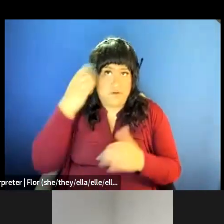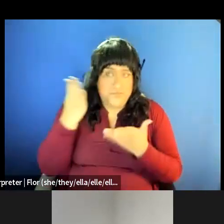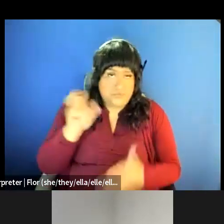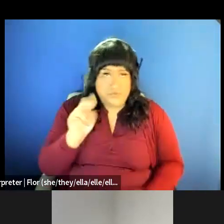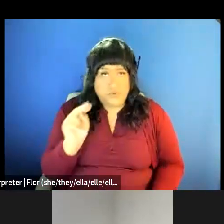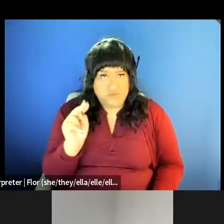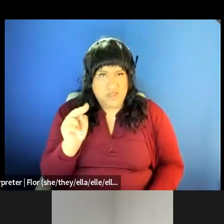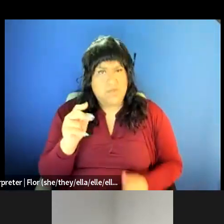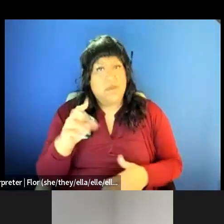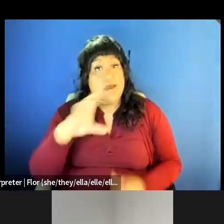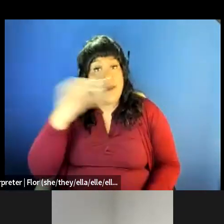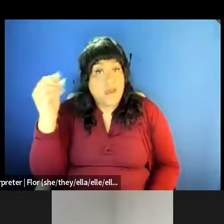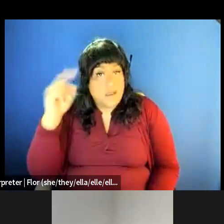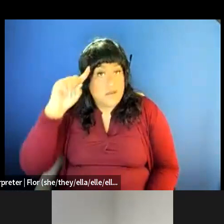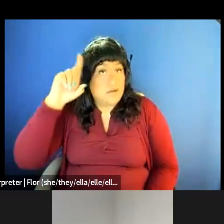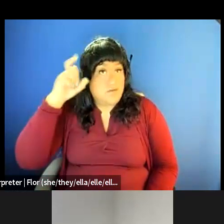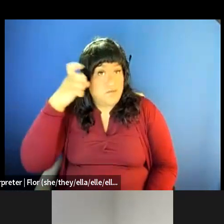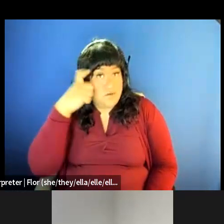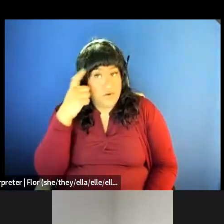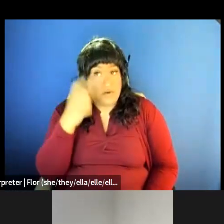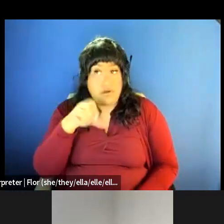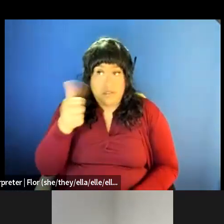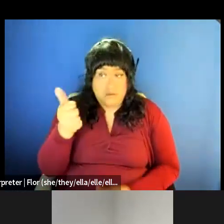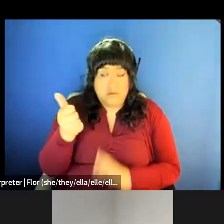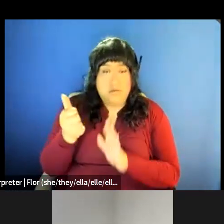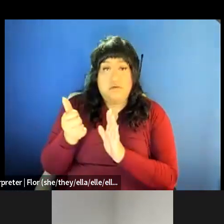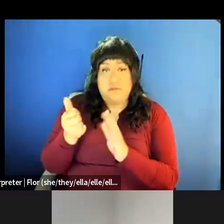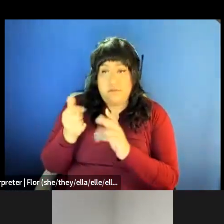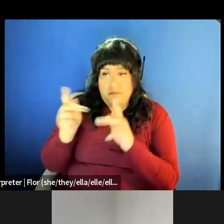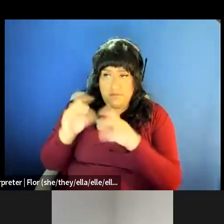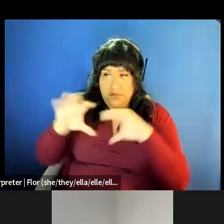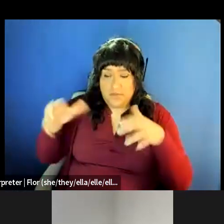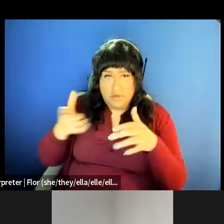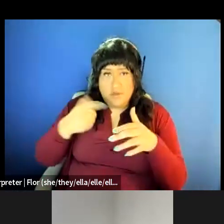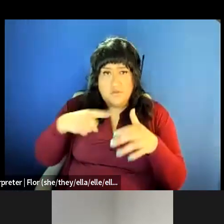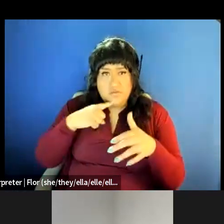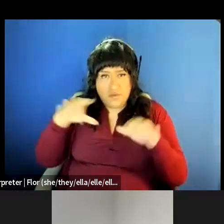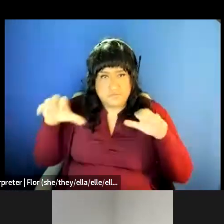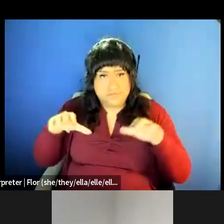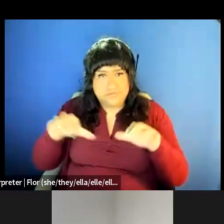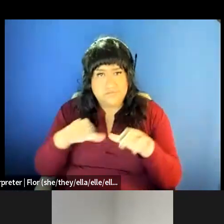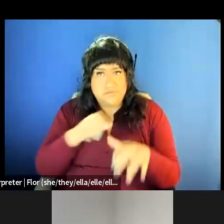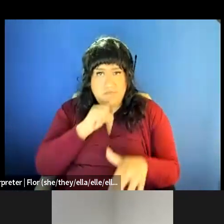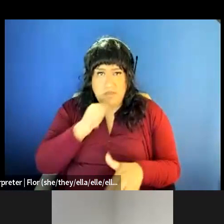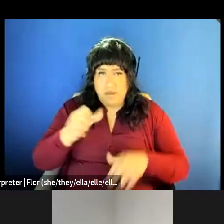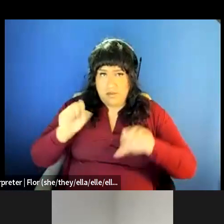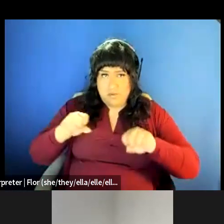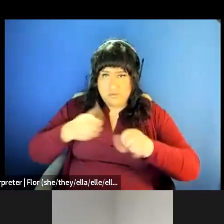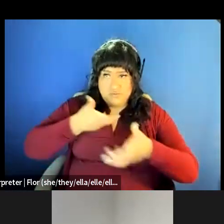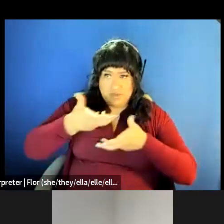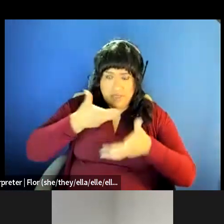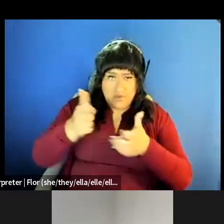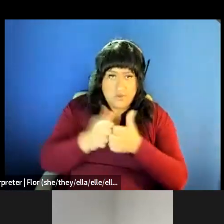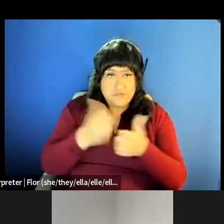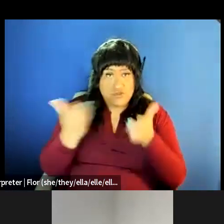Newsom and mayors across the state have engaged in a concerted effort to paint our unhoused neighbors as unwilling to engage with service providers and stubbornly insistent on